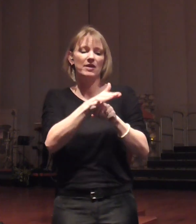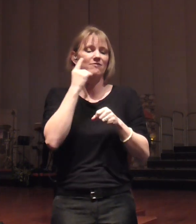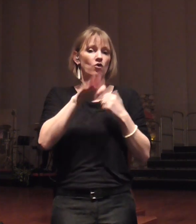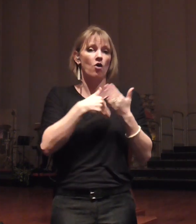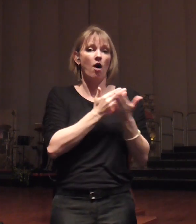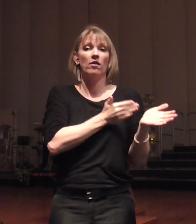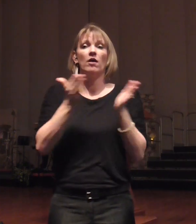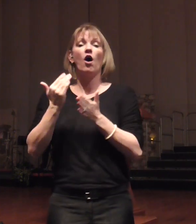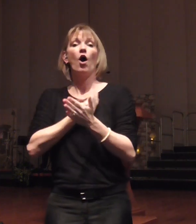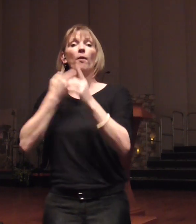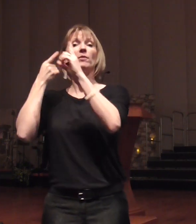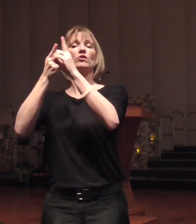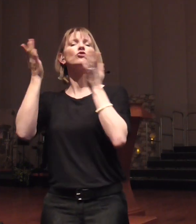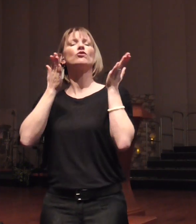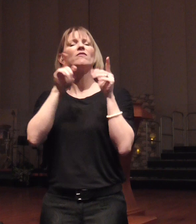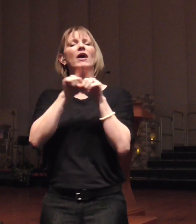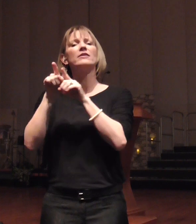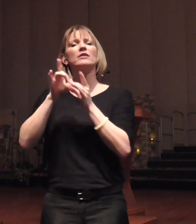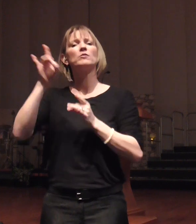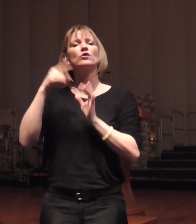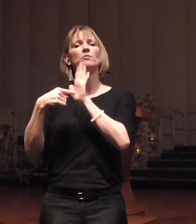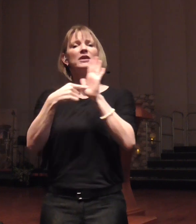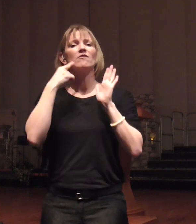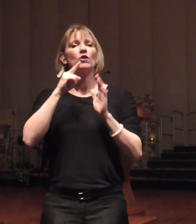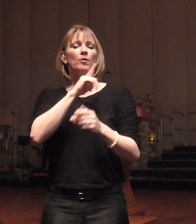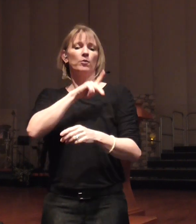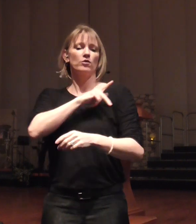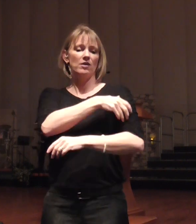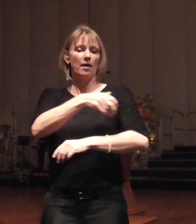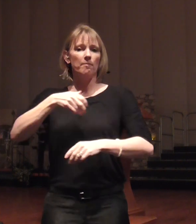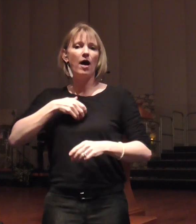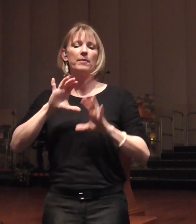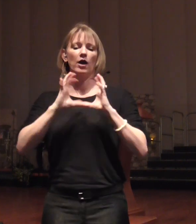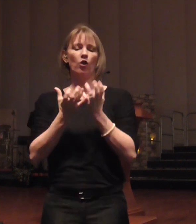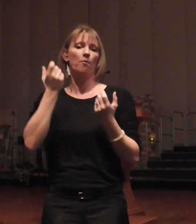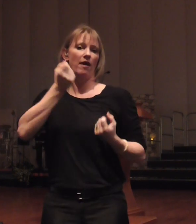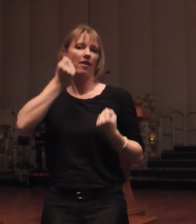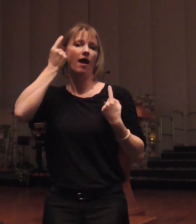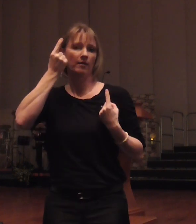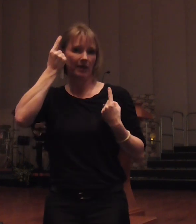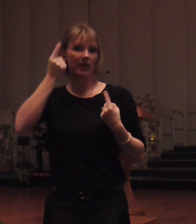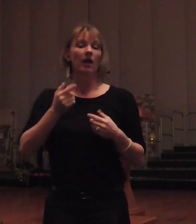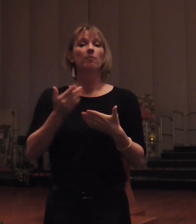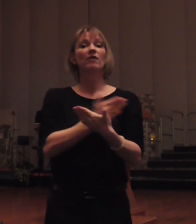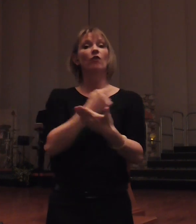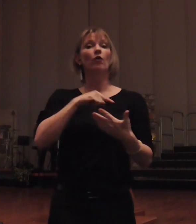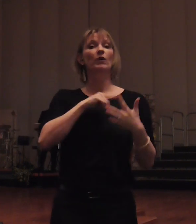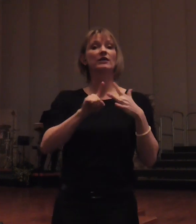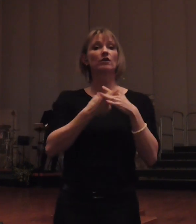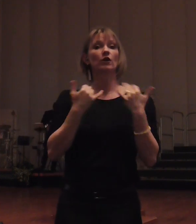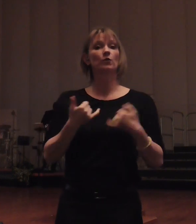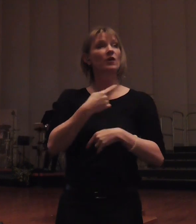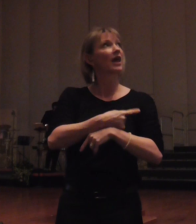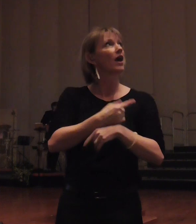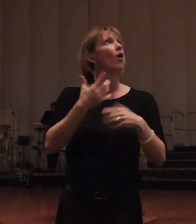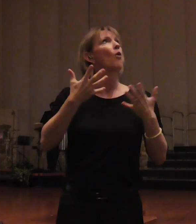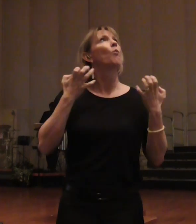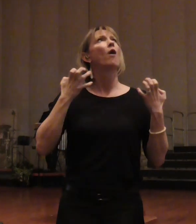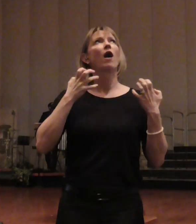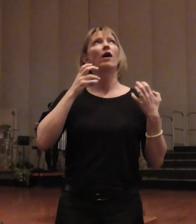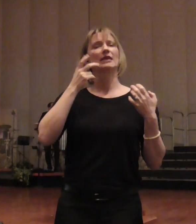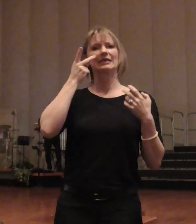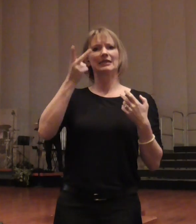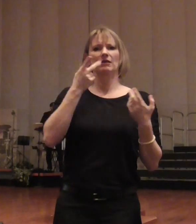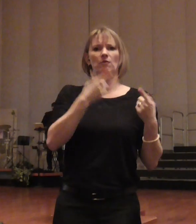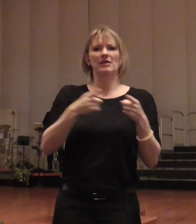Our mission, to serve as a spiritual beacon for personal empowerment and global enlightenment. Before we get started today, we want to give you a look at a few things